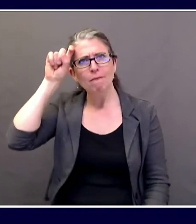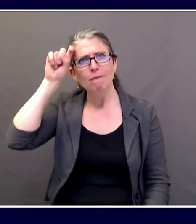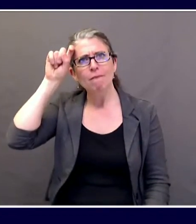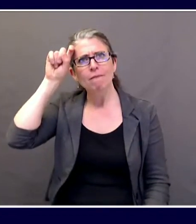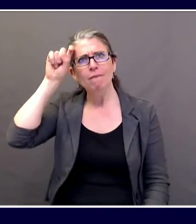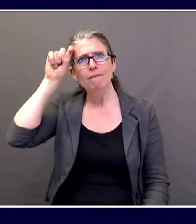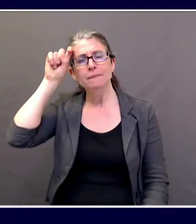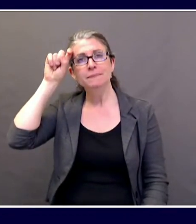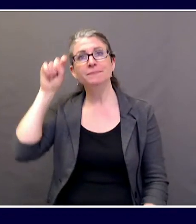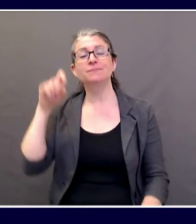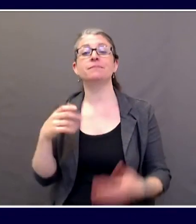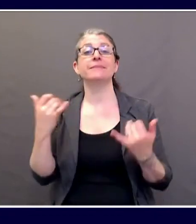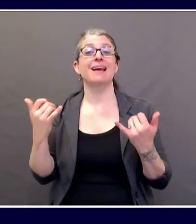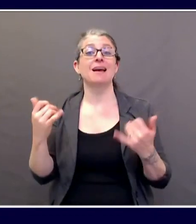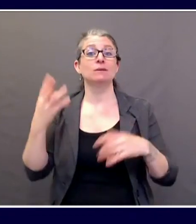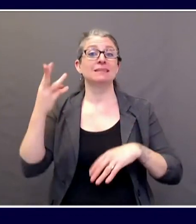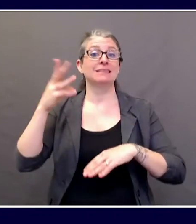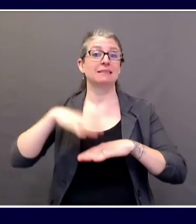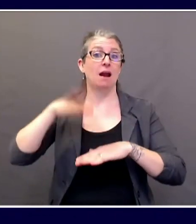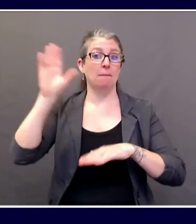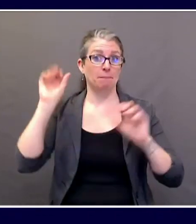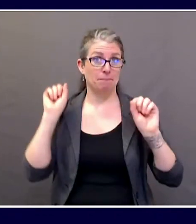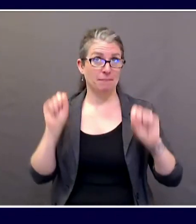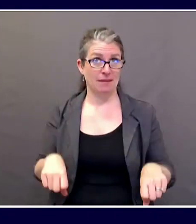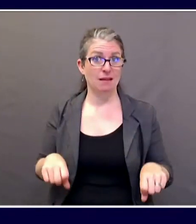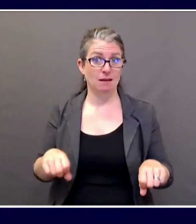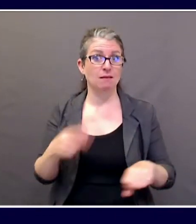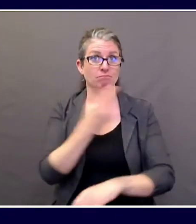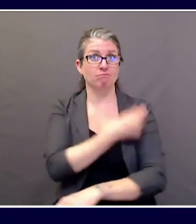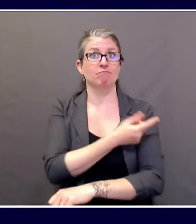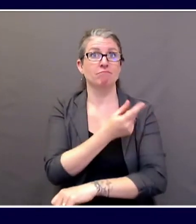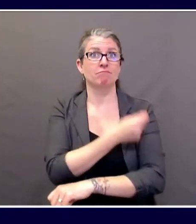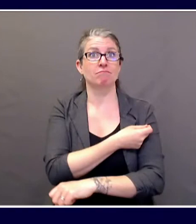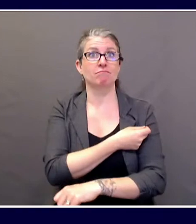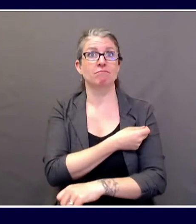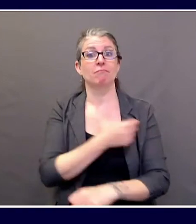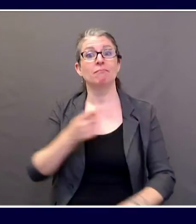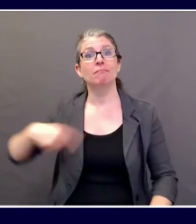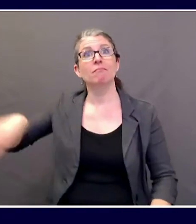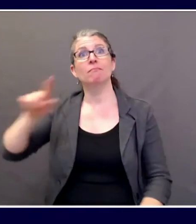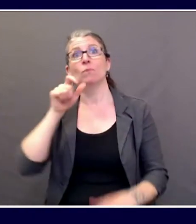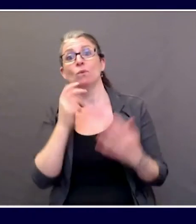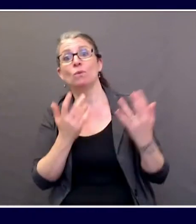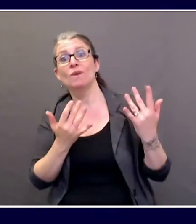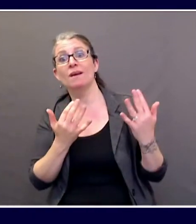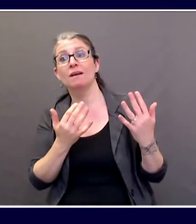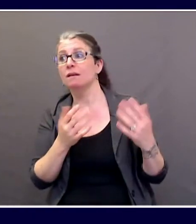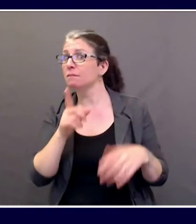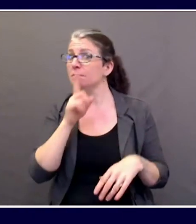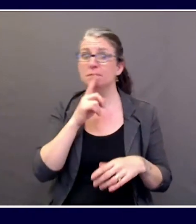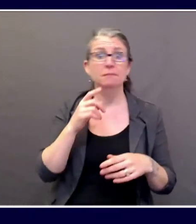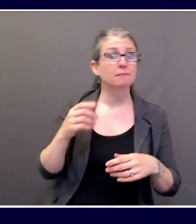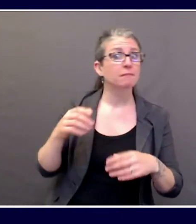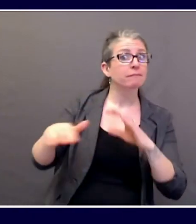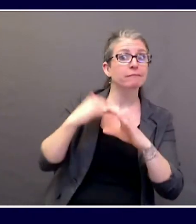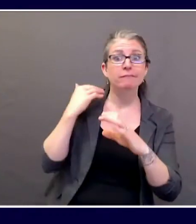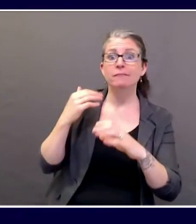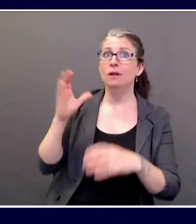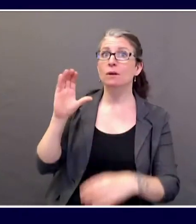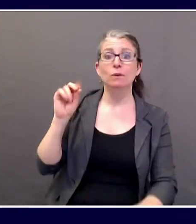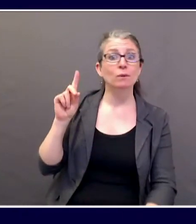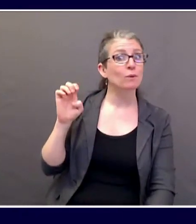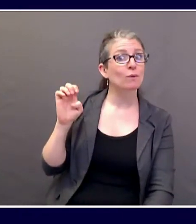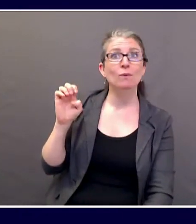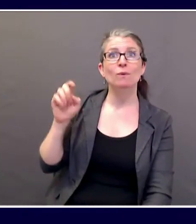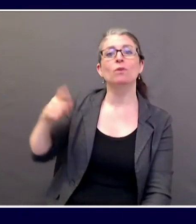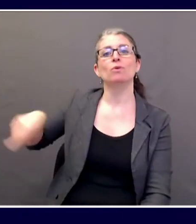a vaccine, we didn't want those folks to wait until they got a code from us. We wanted them to move forward and find a spot on their own. We hope they're